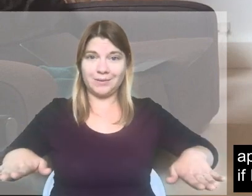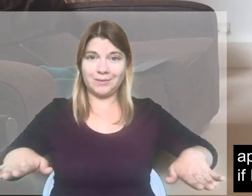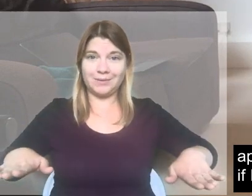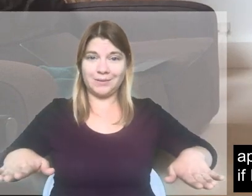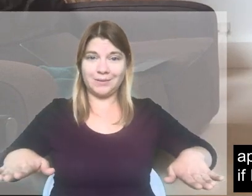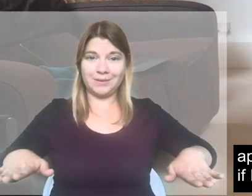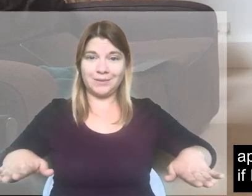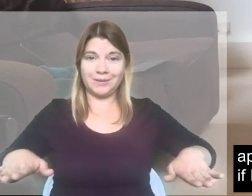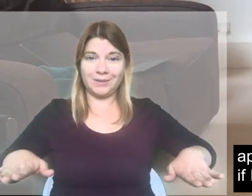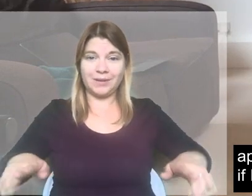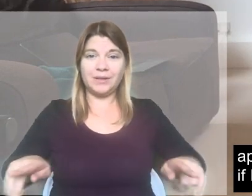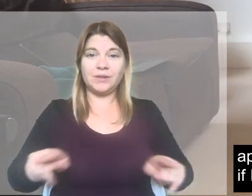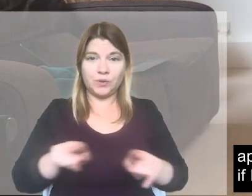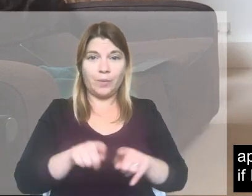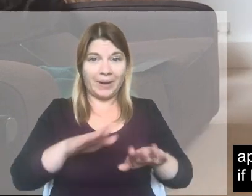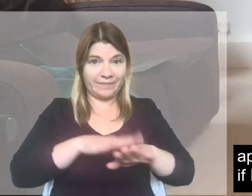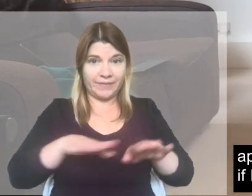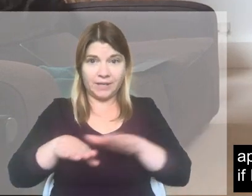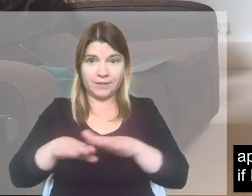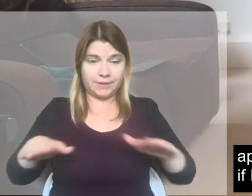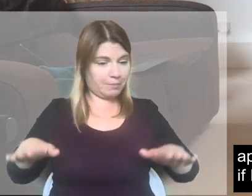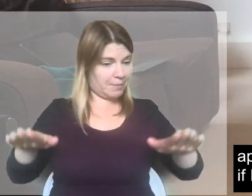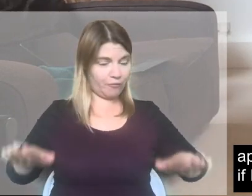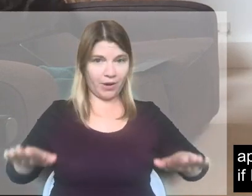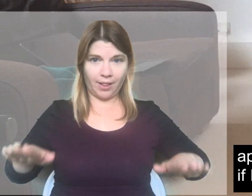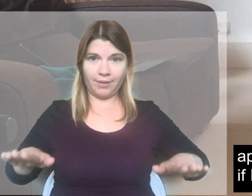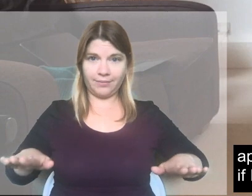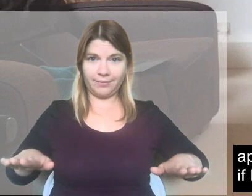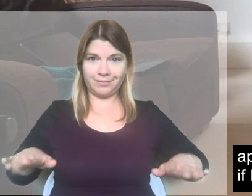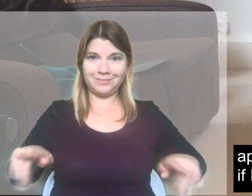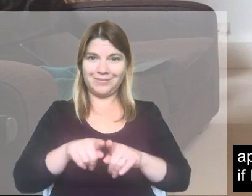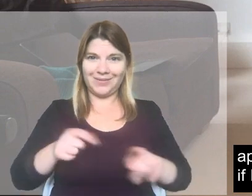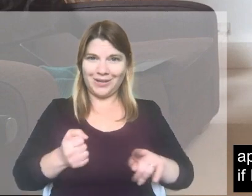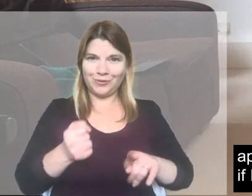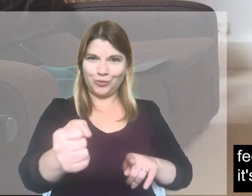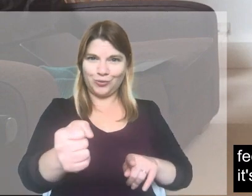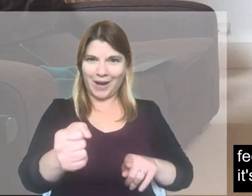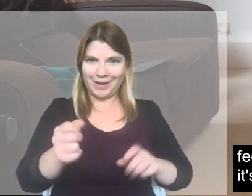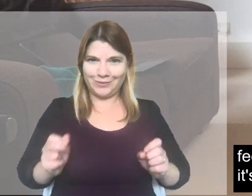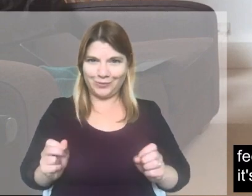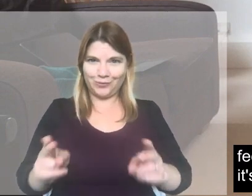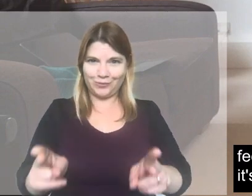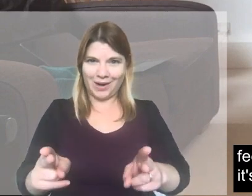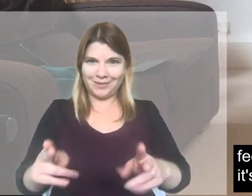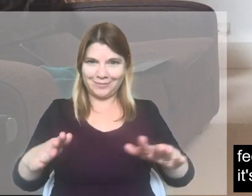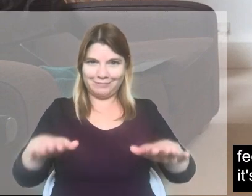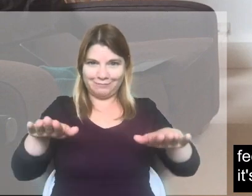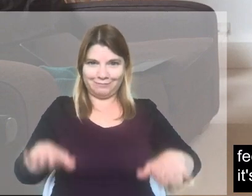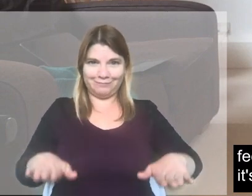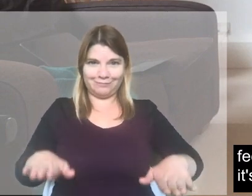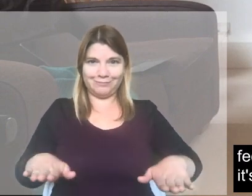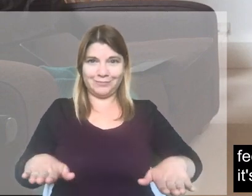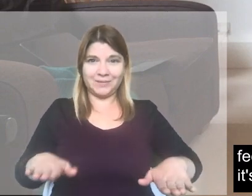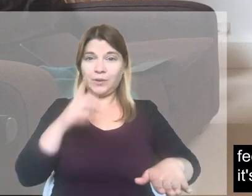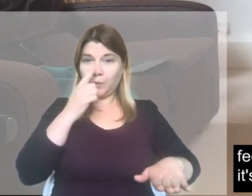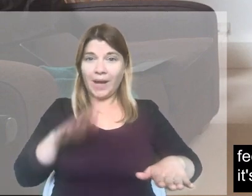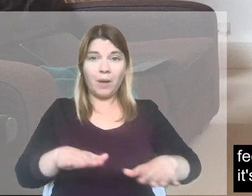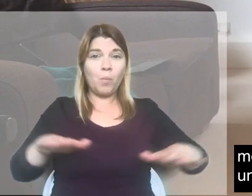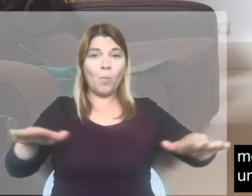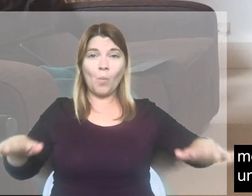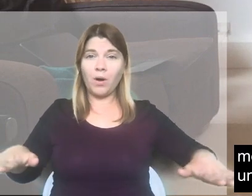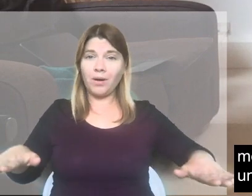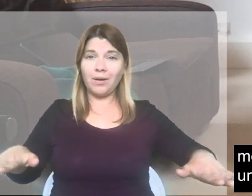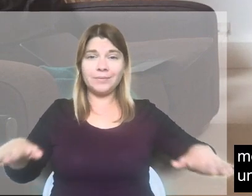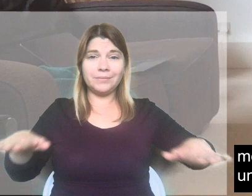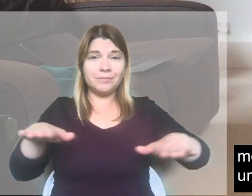feet as if I'm on two sort of train tracks. So my feet are in parallel position, but mine's quite wide today. You can have